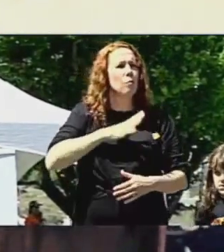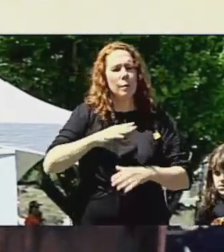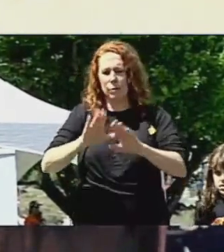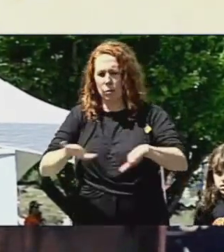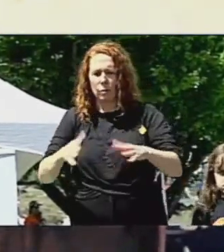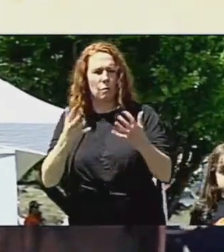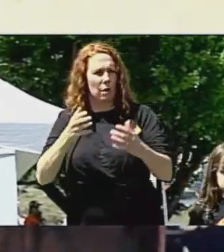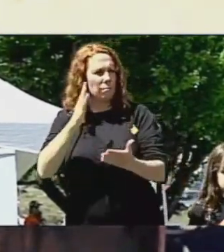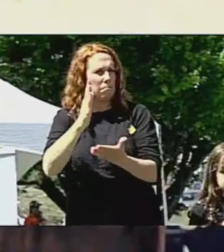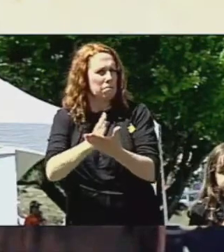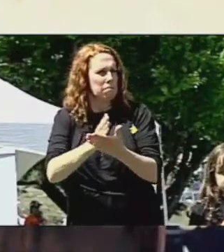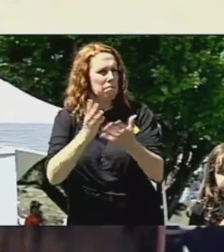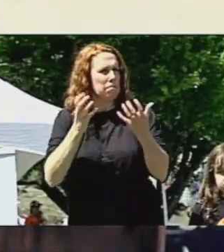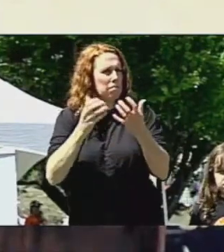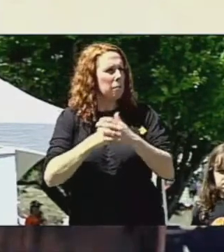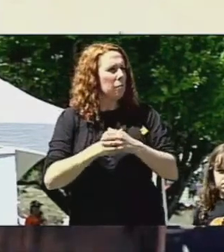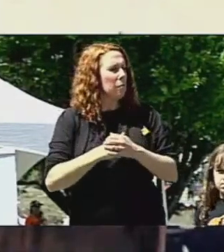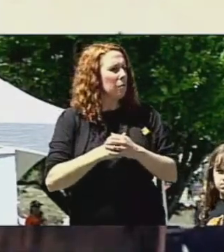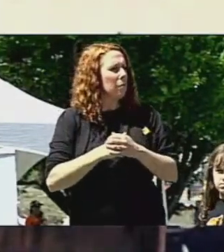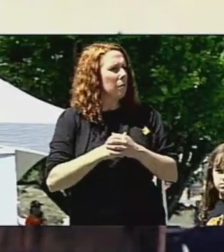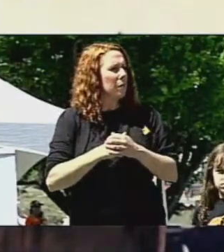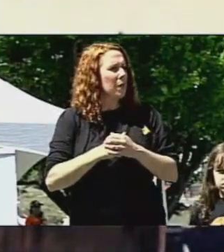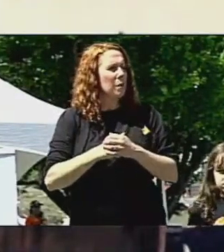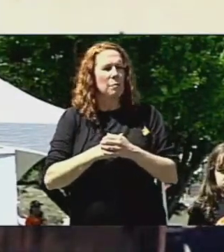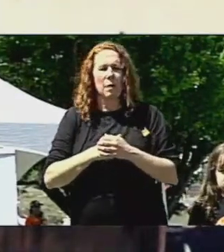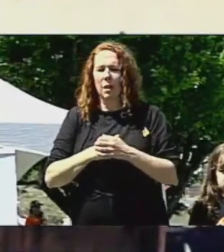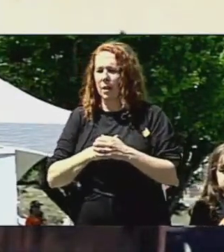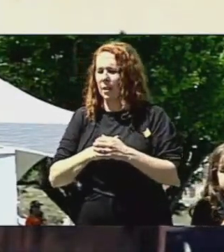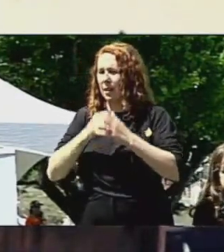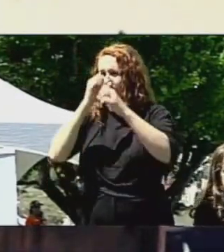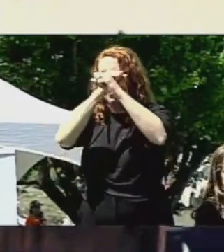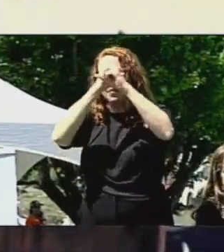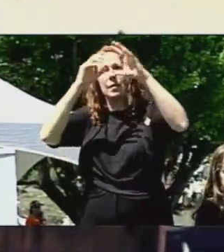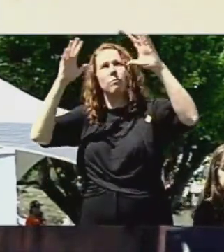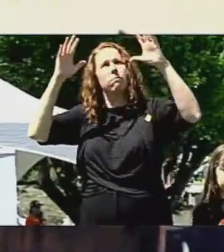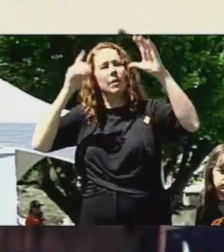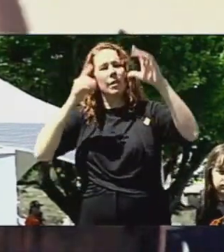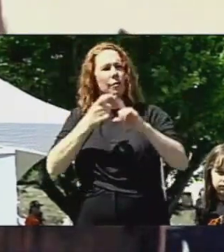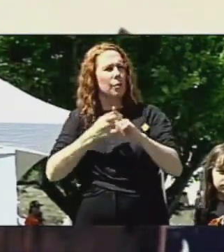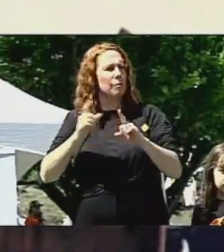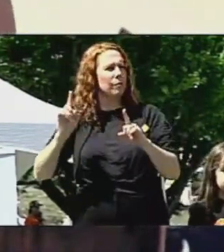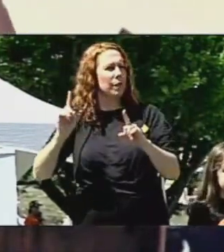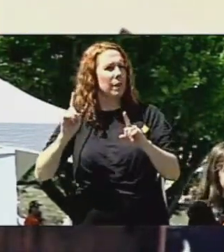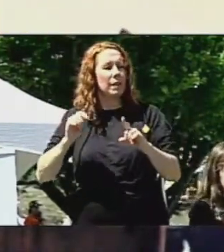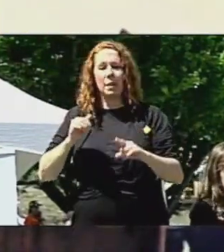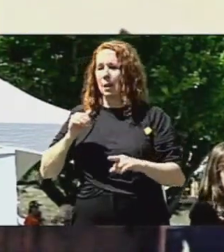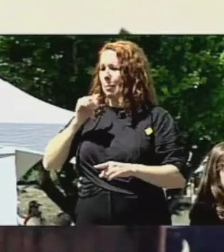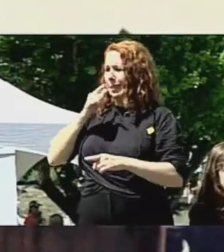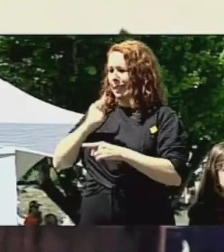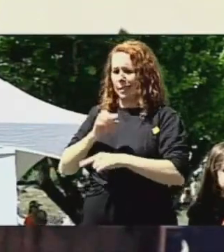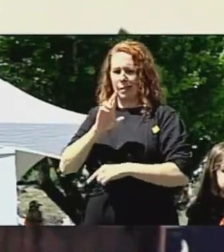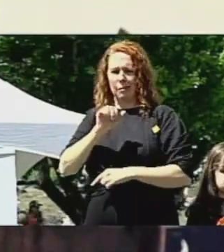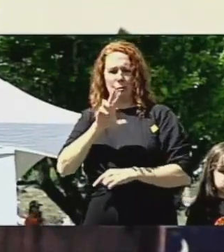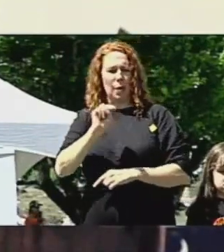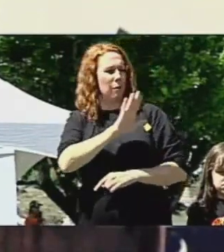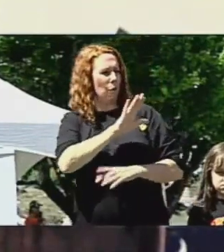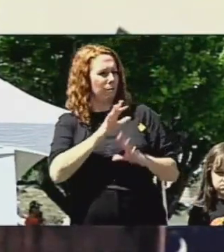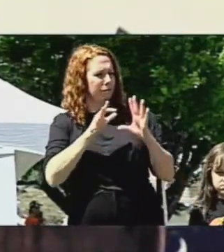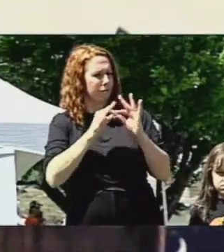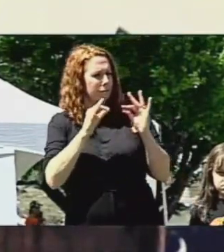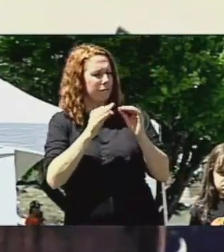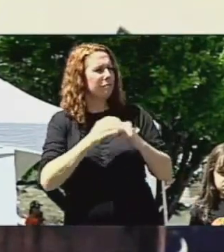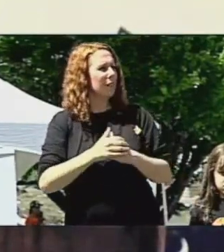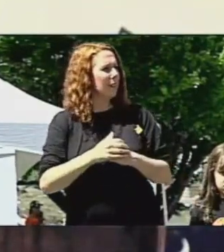what's important to note about the origin of our vision and what my sister is referencing, to